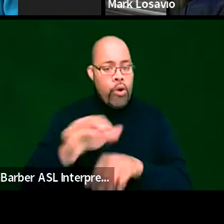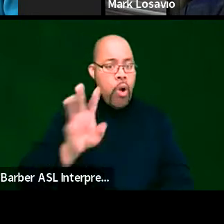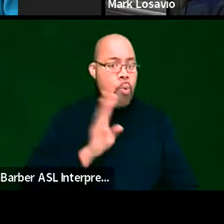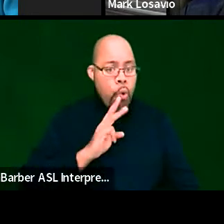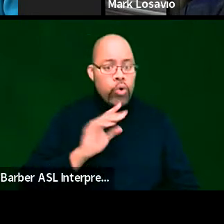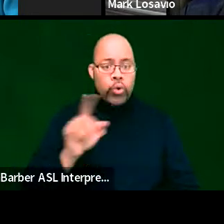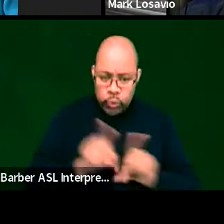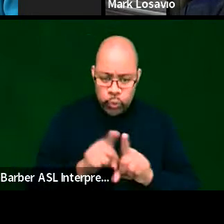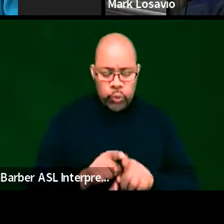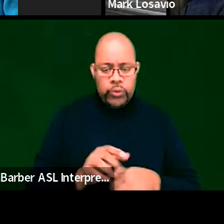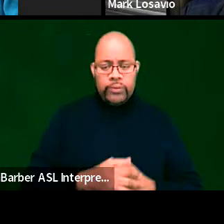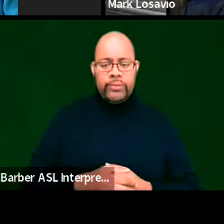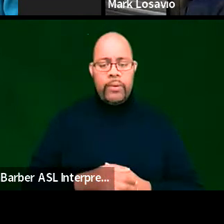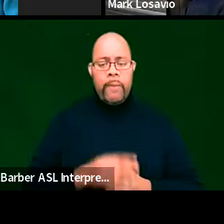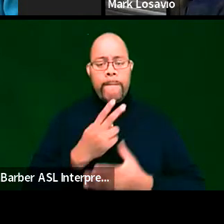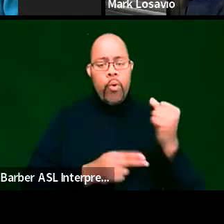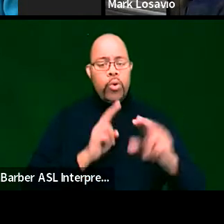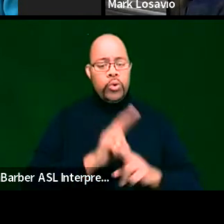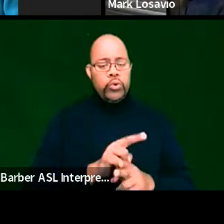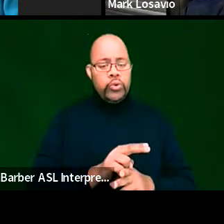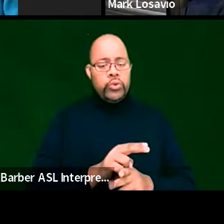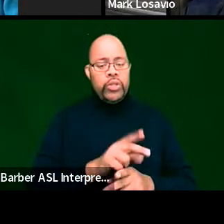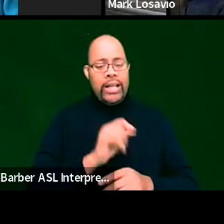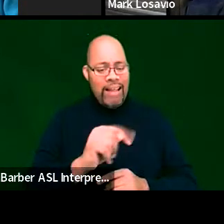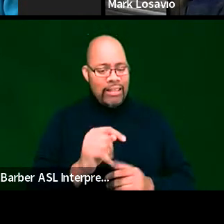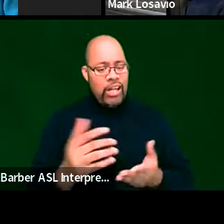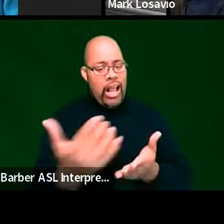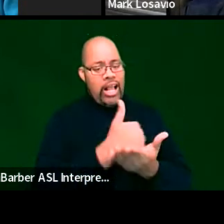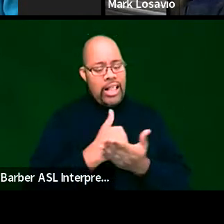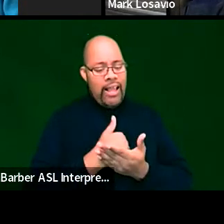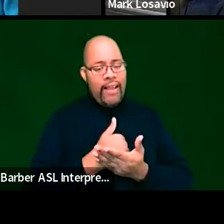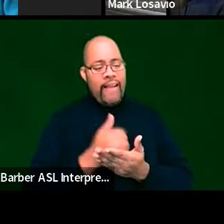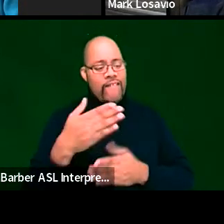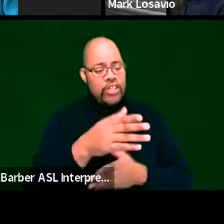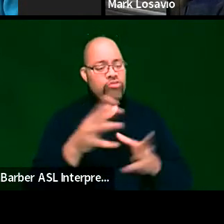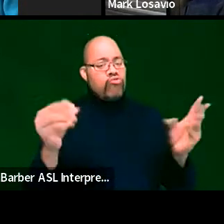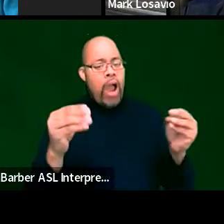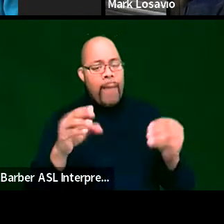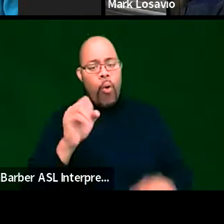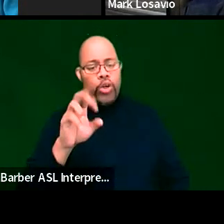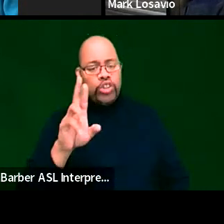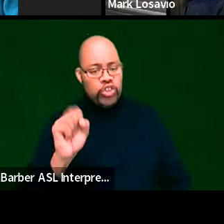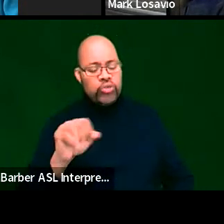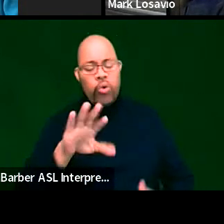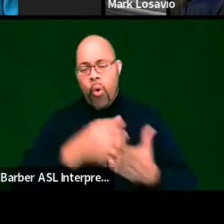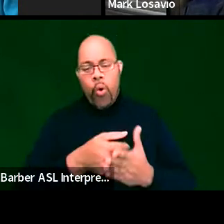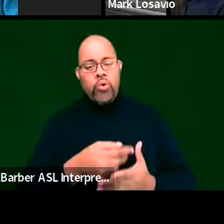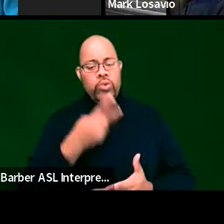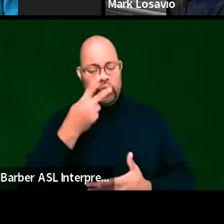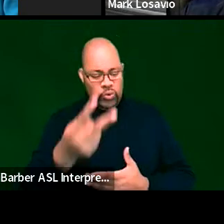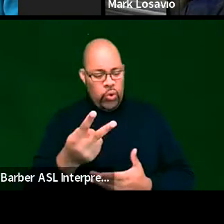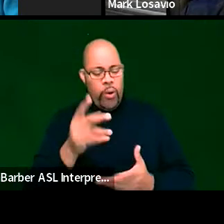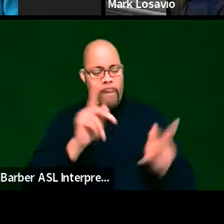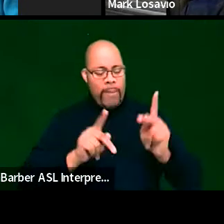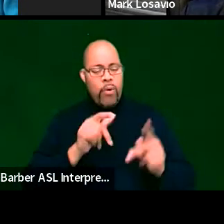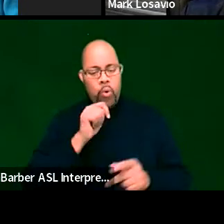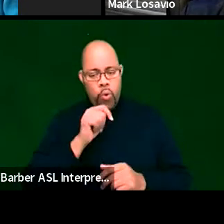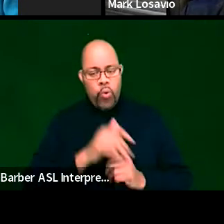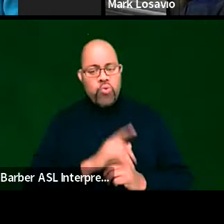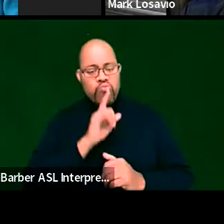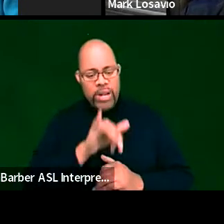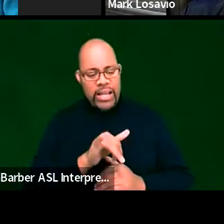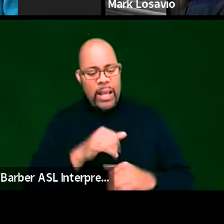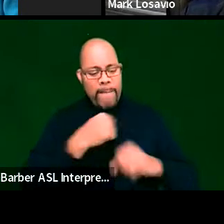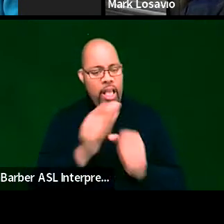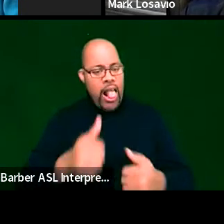water, both using pow nets to collect fish and did some crabbing and oystering and all that. You saw these folks who were really